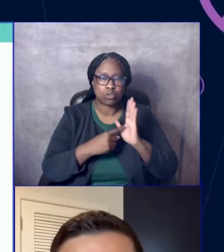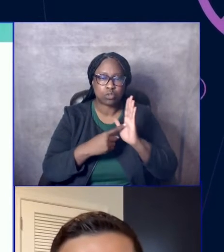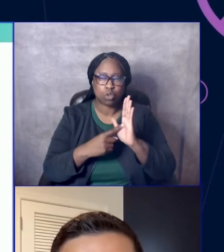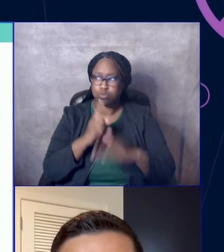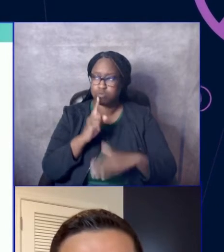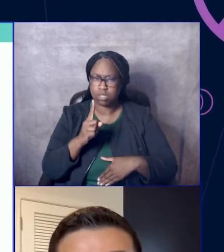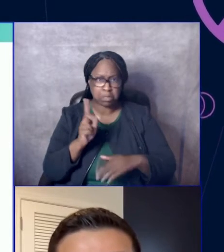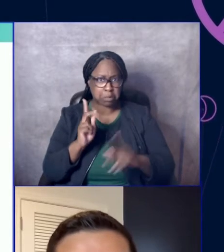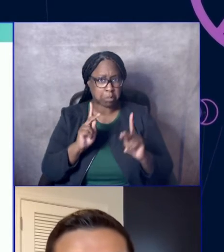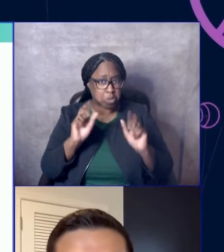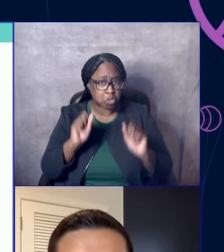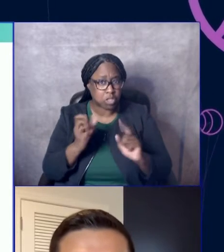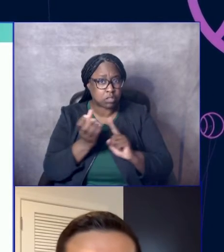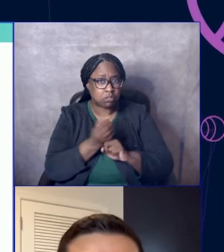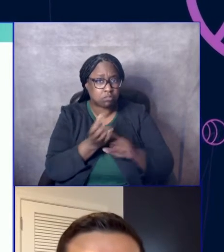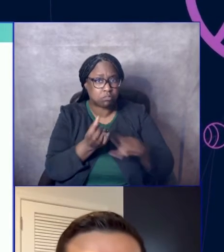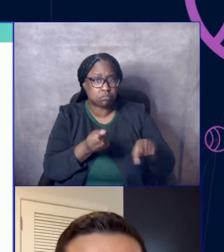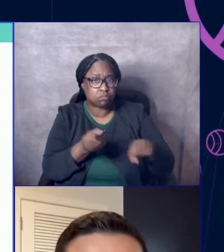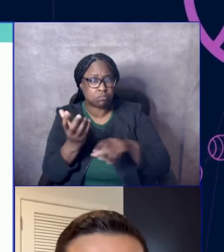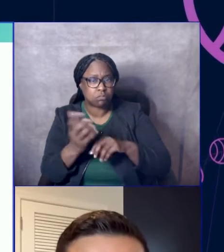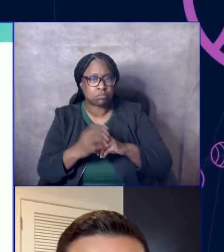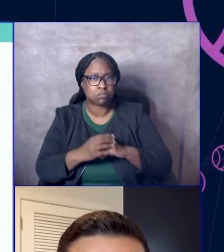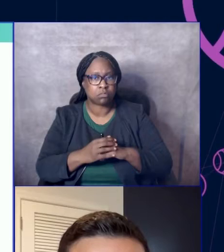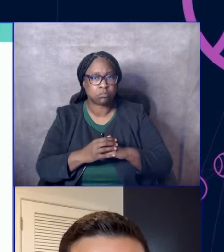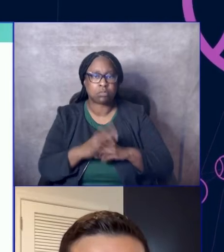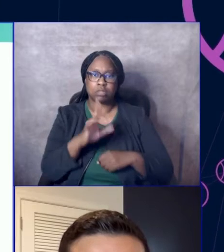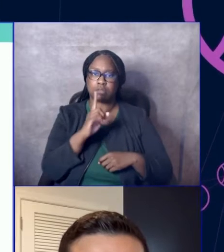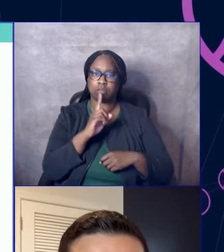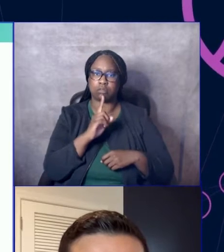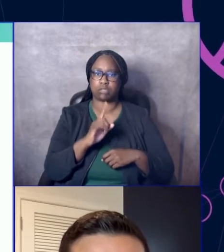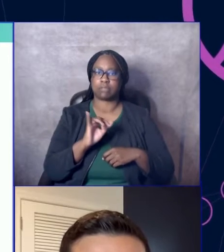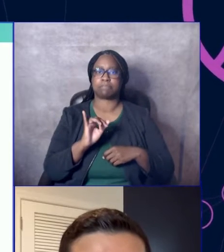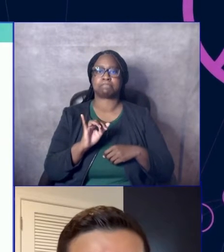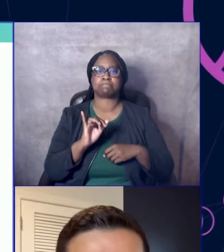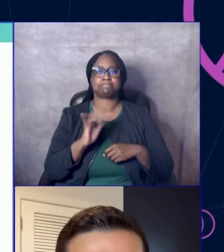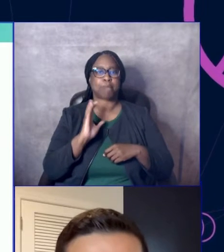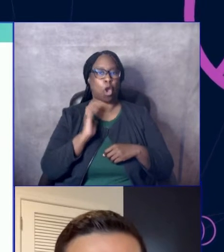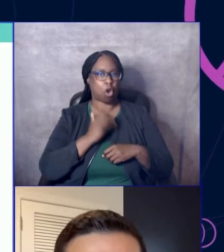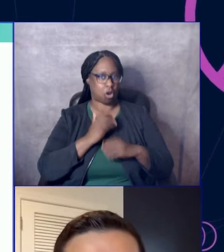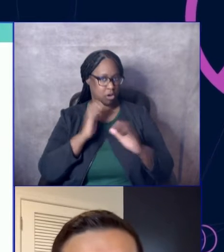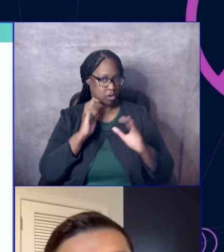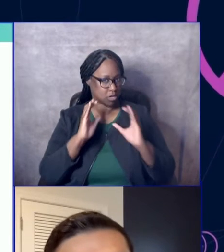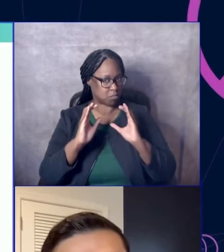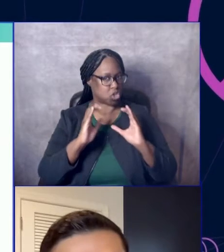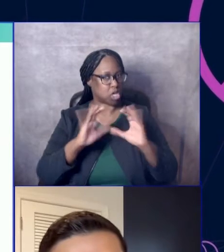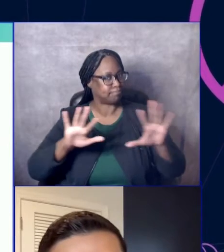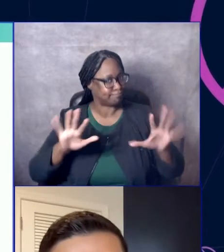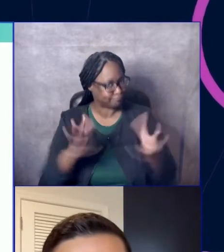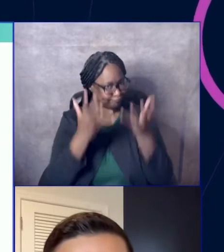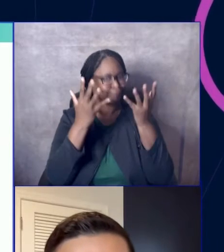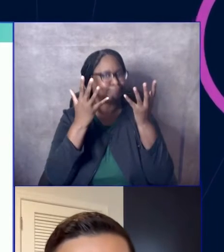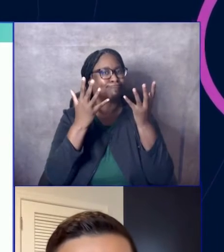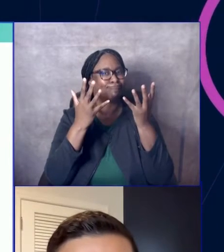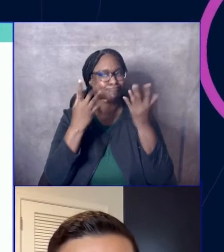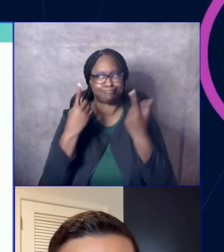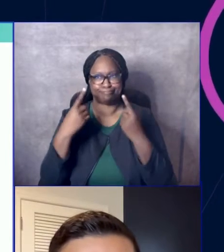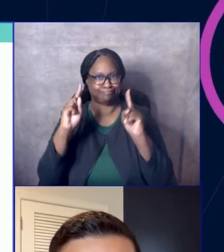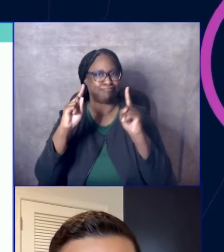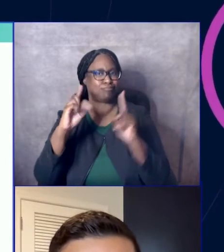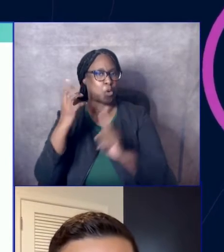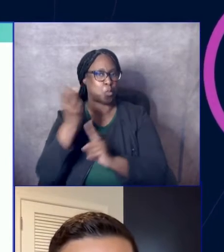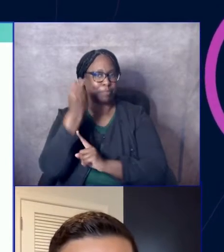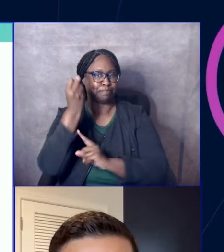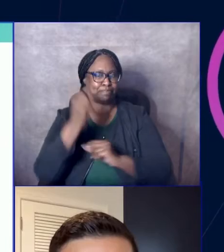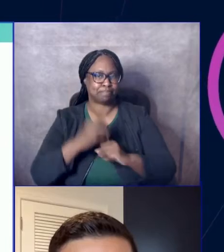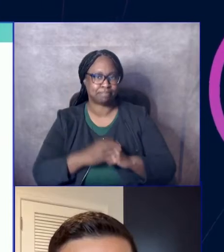And so with that, you see that it really was our communications push that helped to bring us there. And so I think